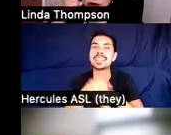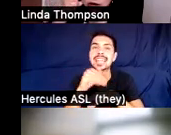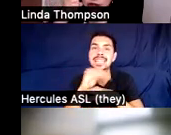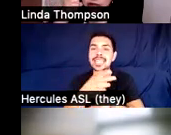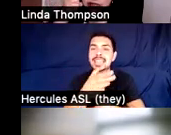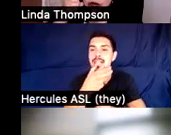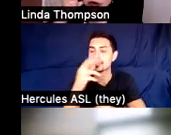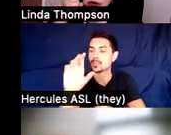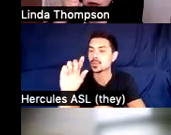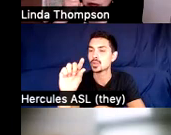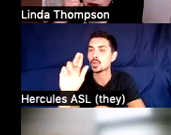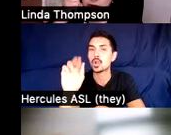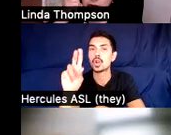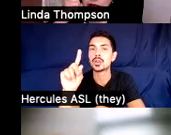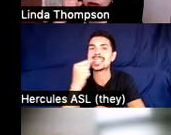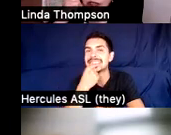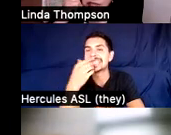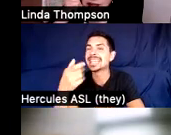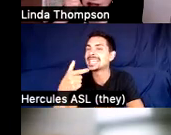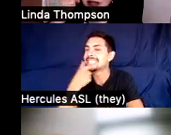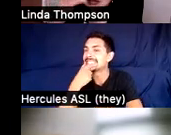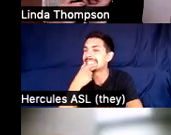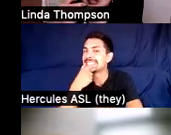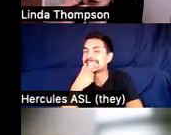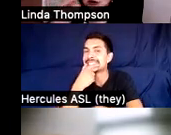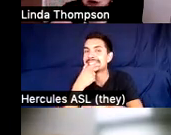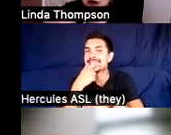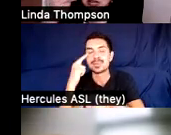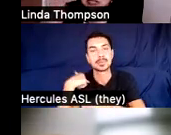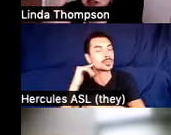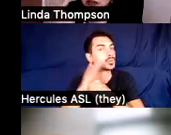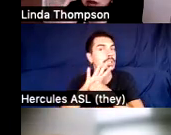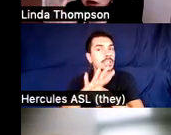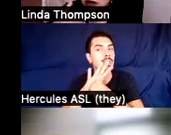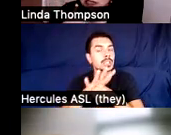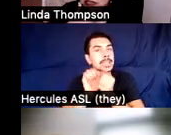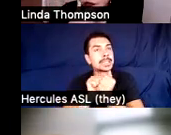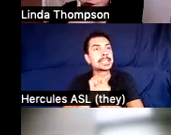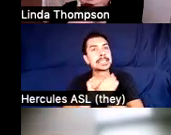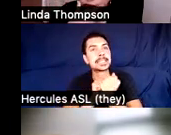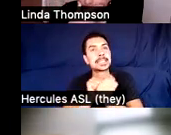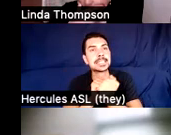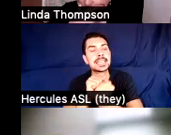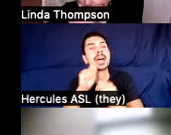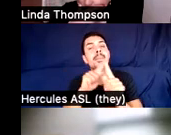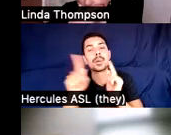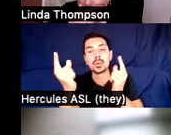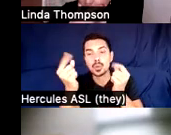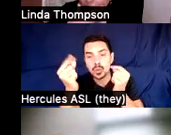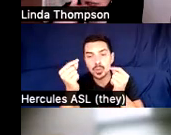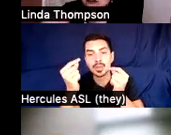or a reflex. Well, you can break your teeth. So a part of my self-care is to use my night